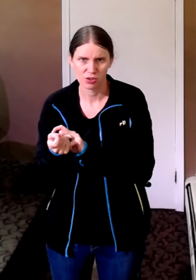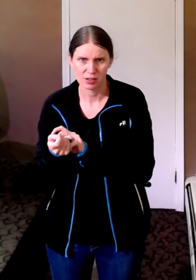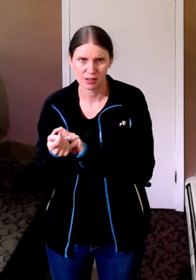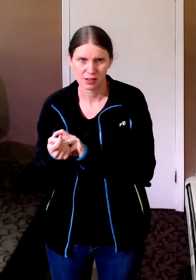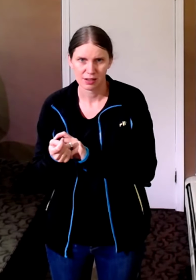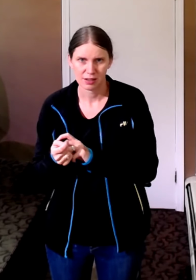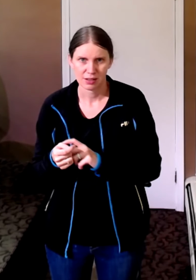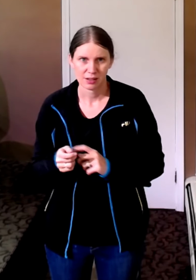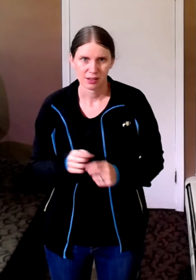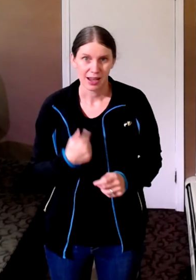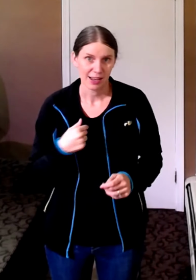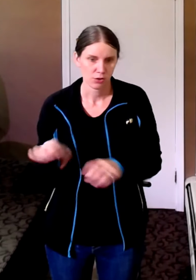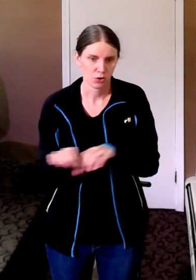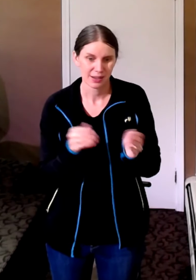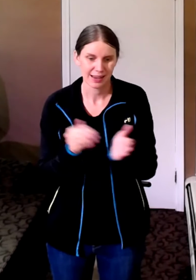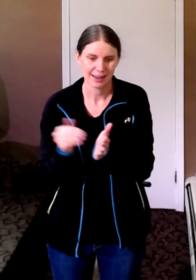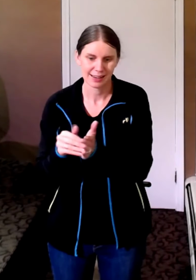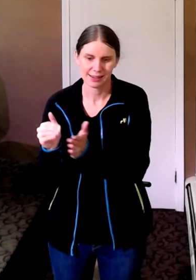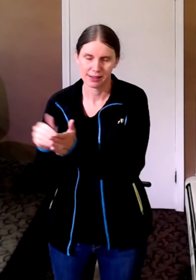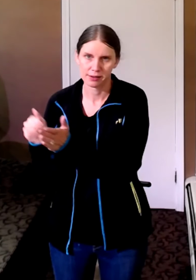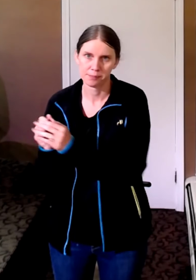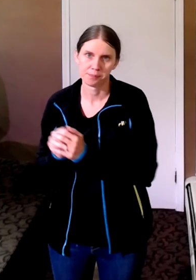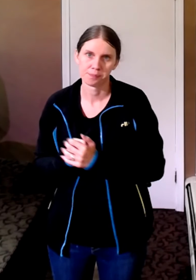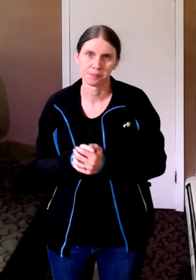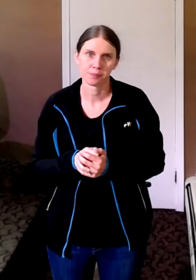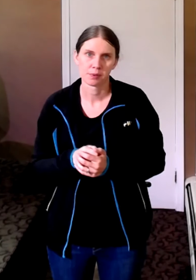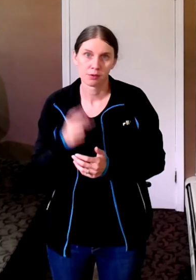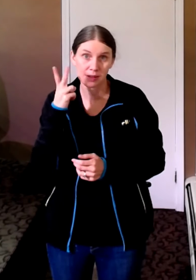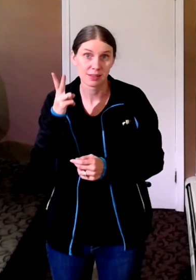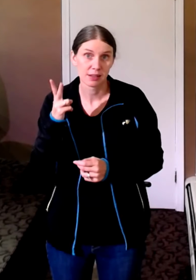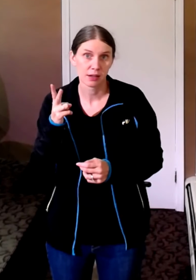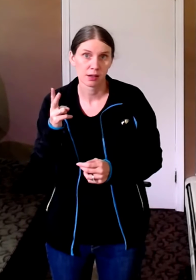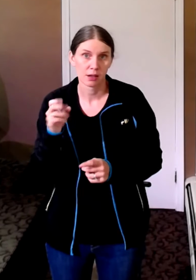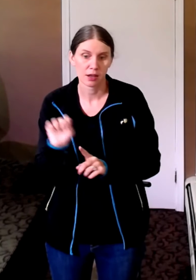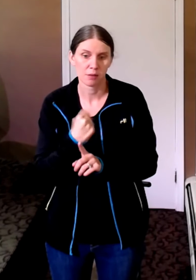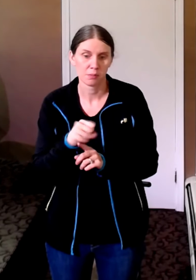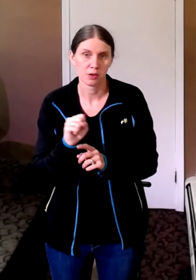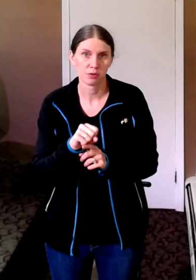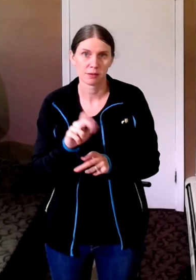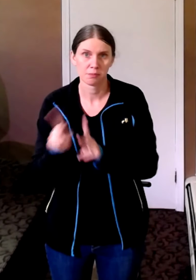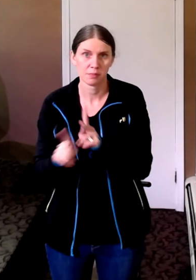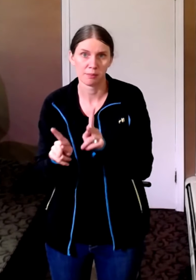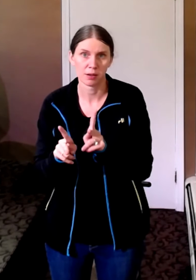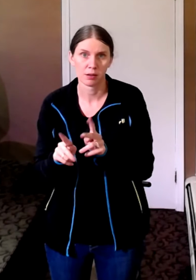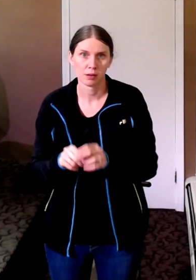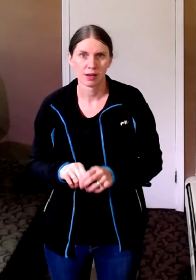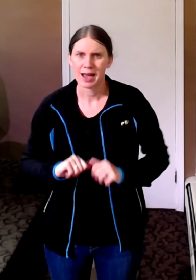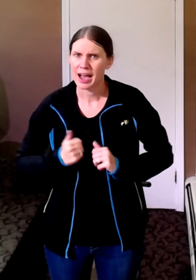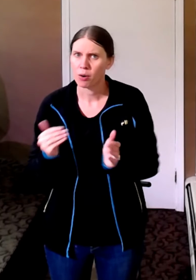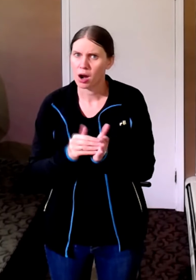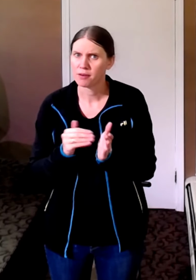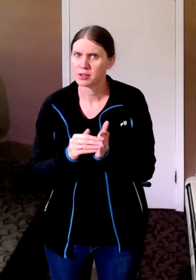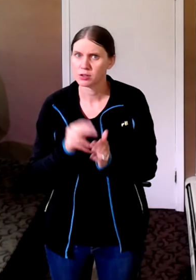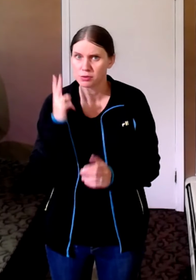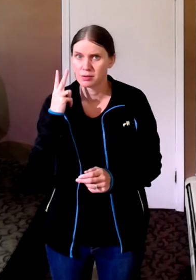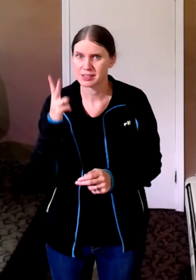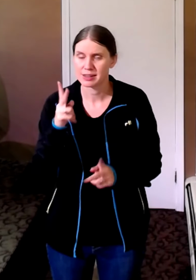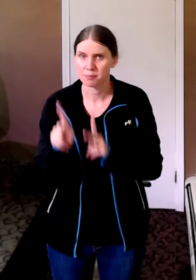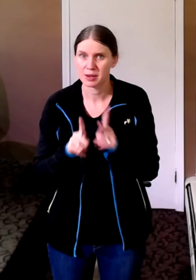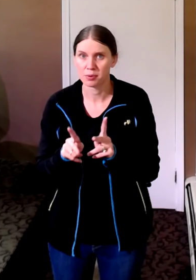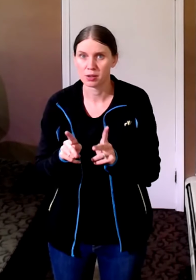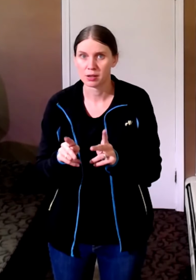I've always done. We find it in abuse victims. How many people have you known down through the years that were